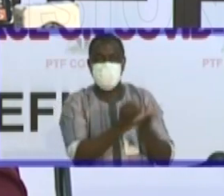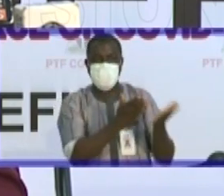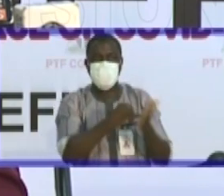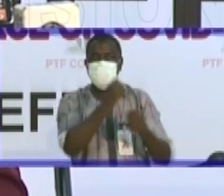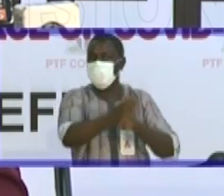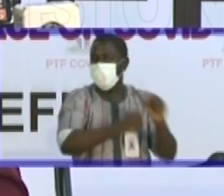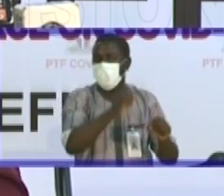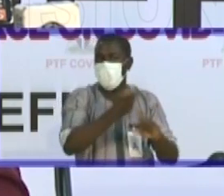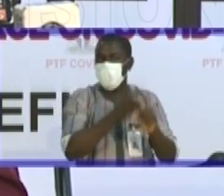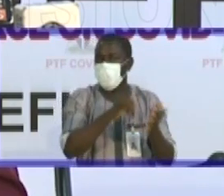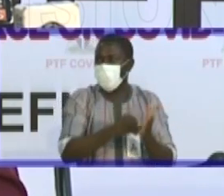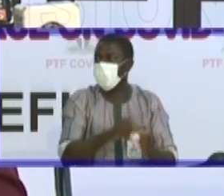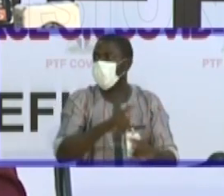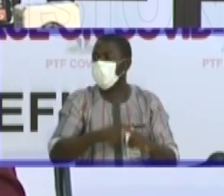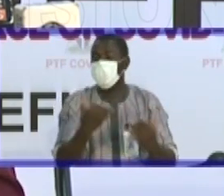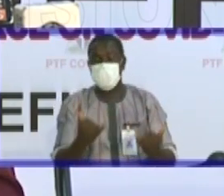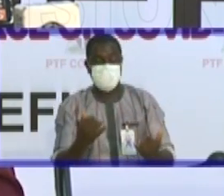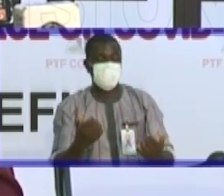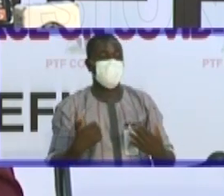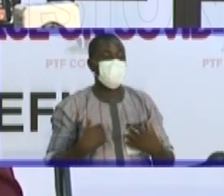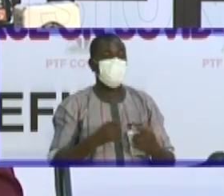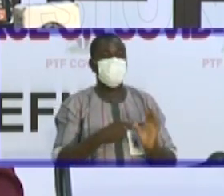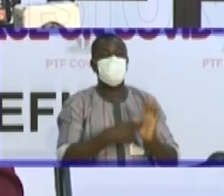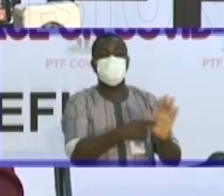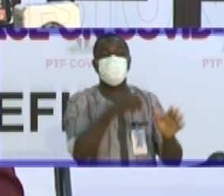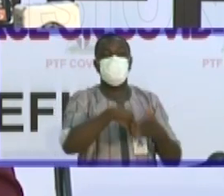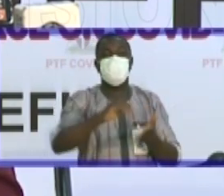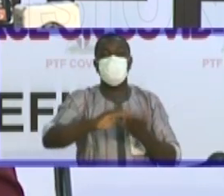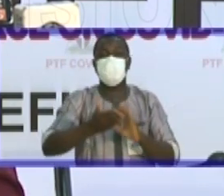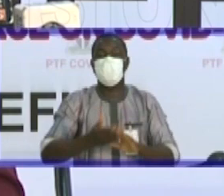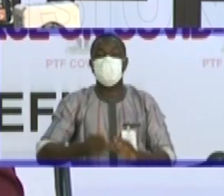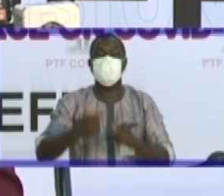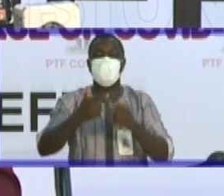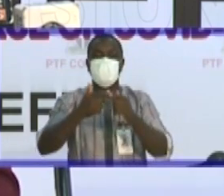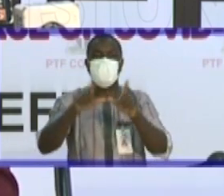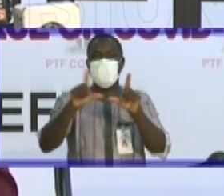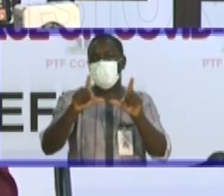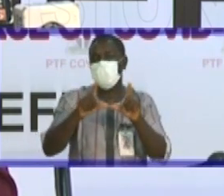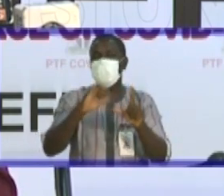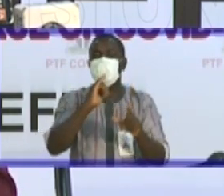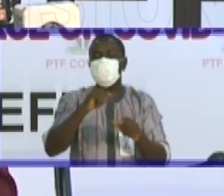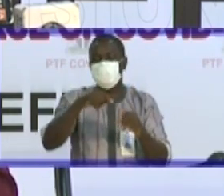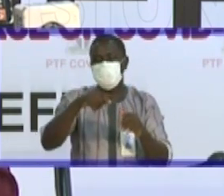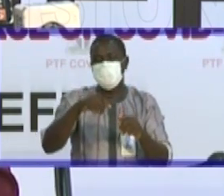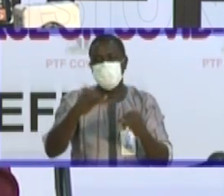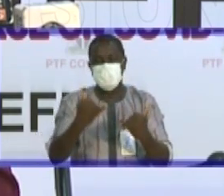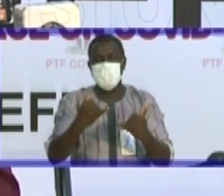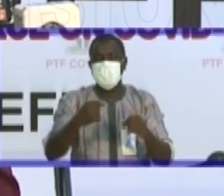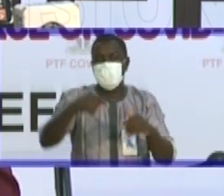now that it has gone to community level, it is really down at the grassroots, and